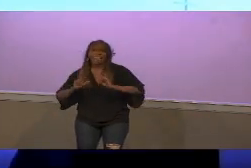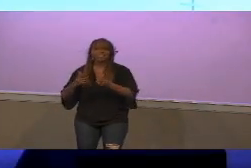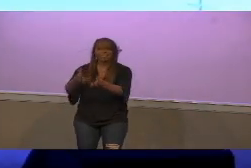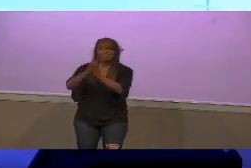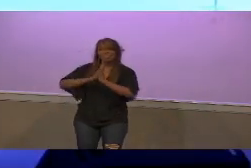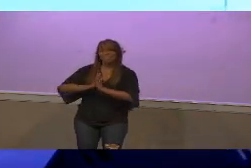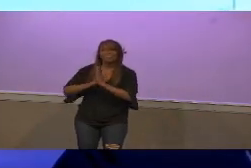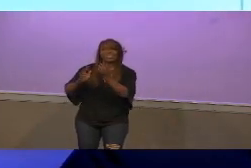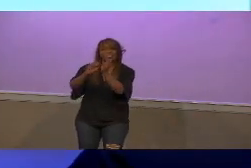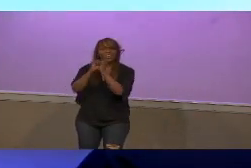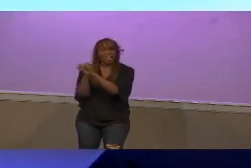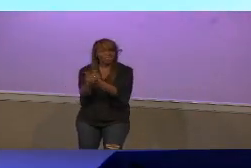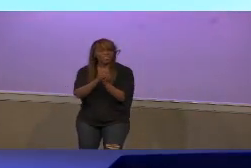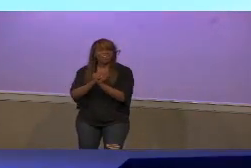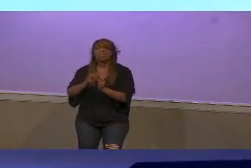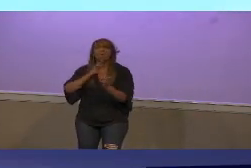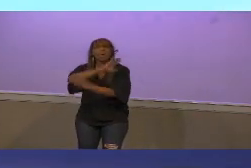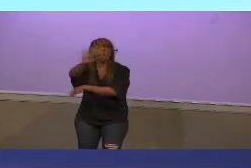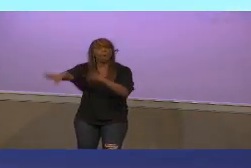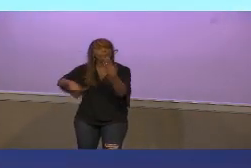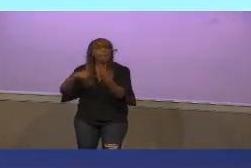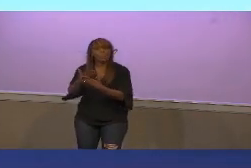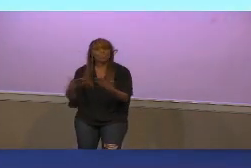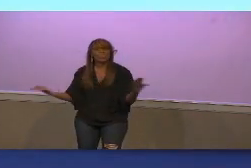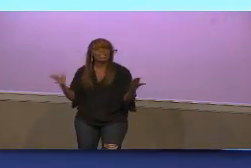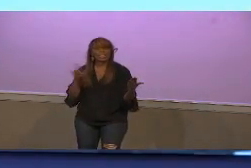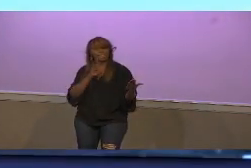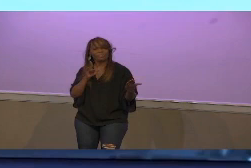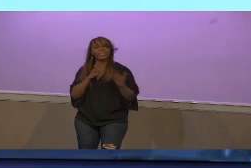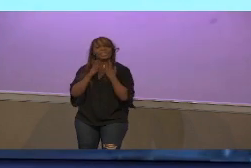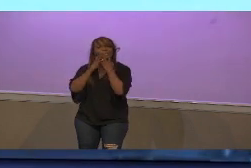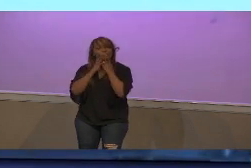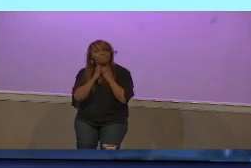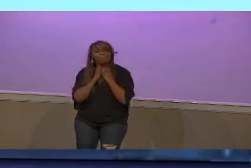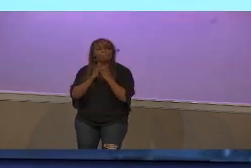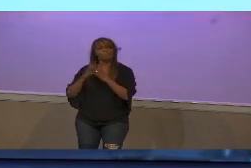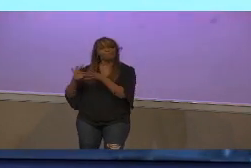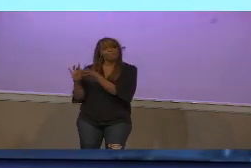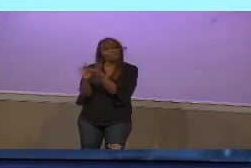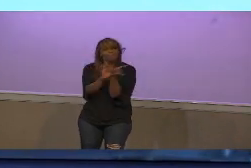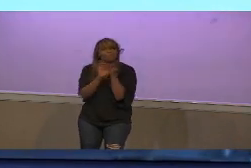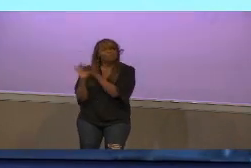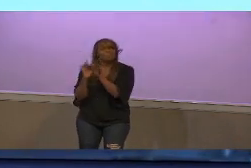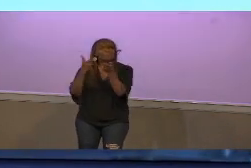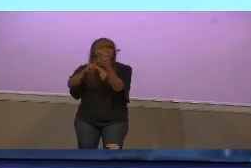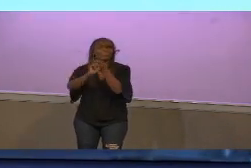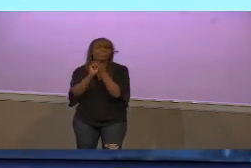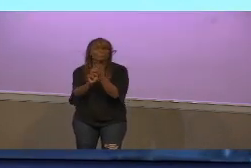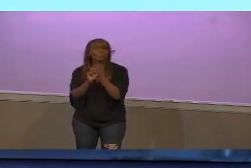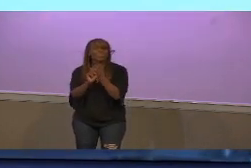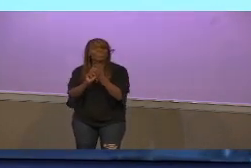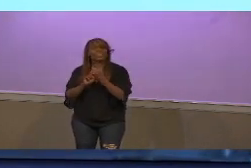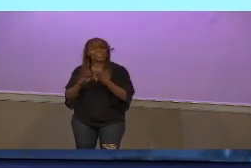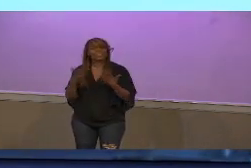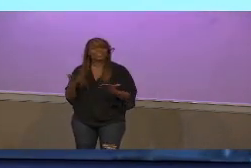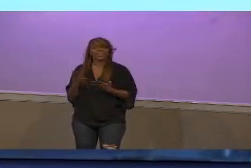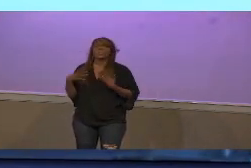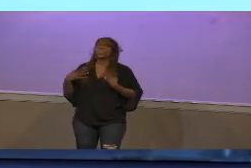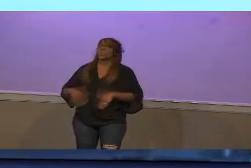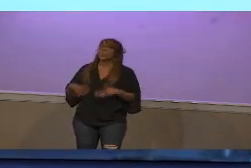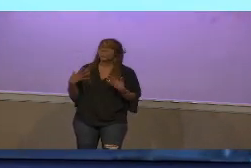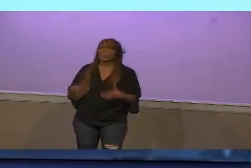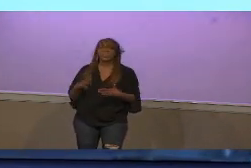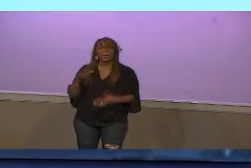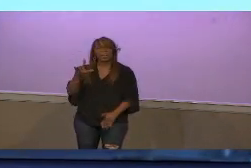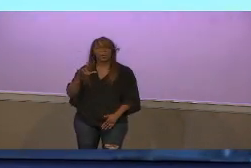praying together. I mean, all of those things that make for special relationships and friendships, we found them in